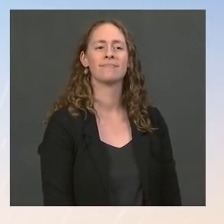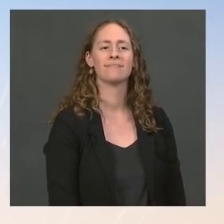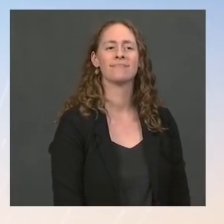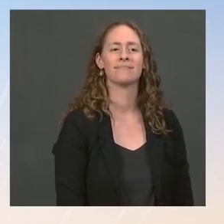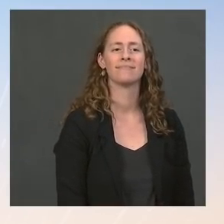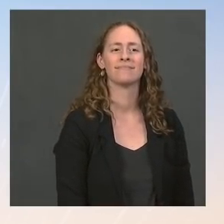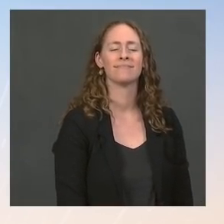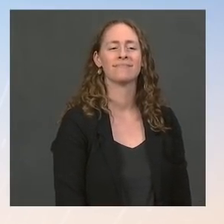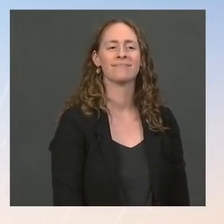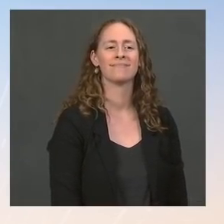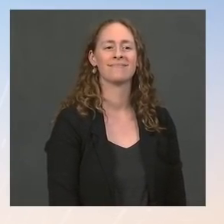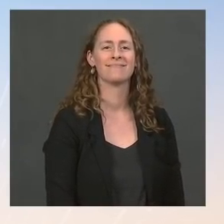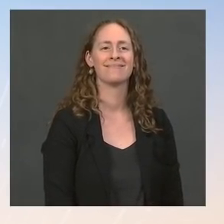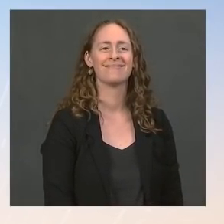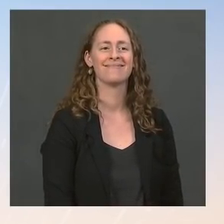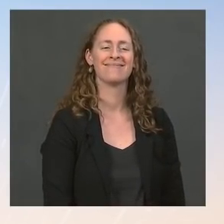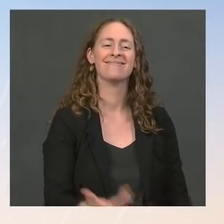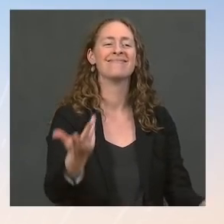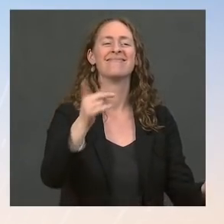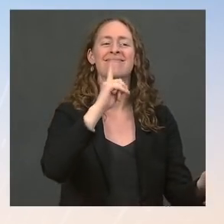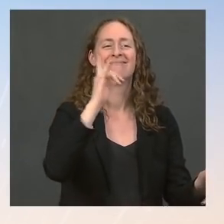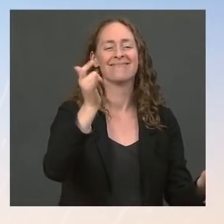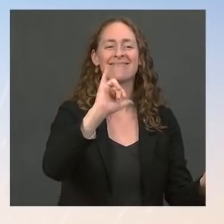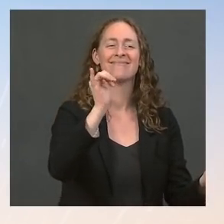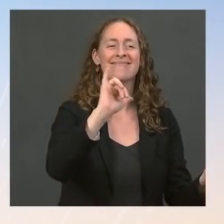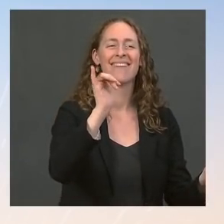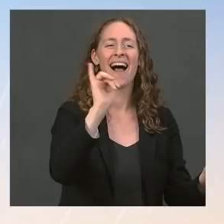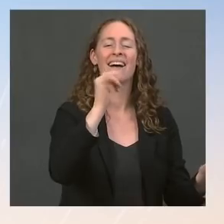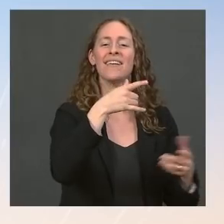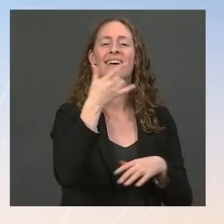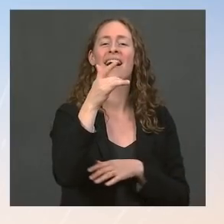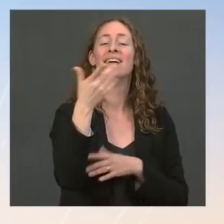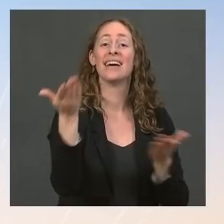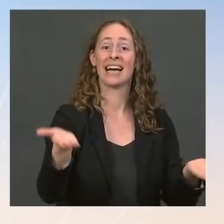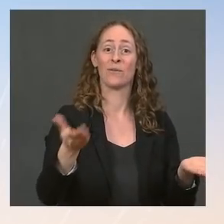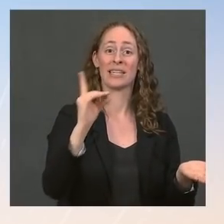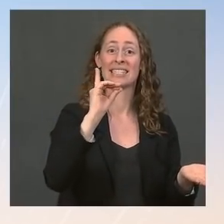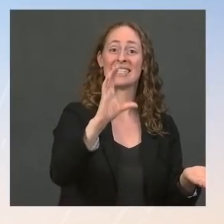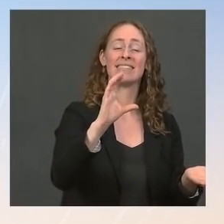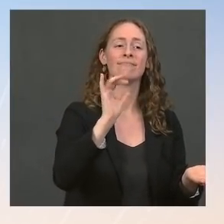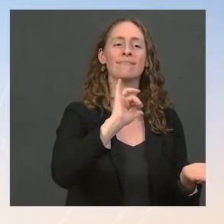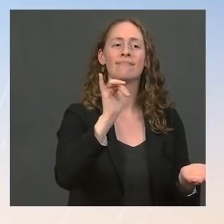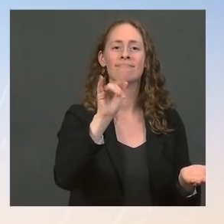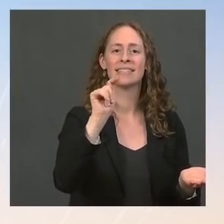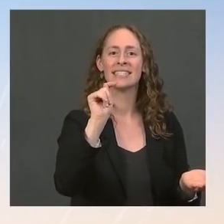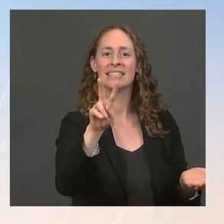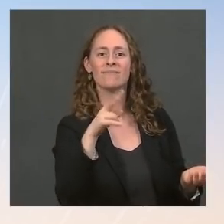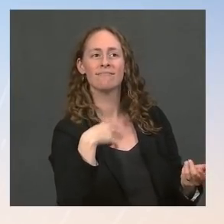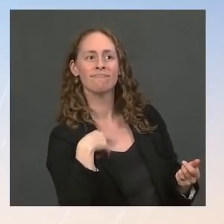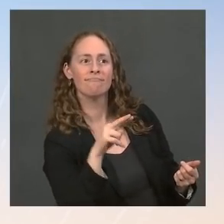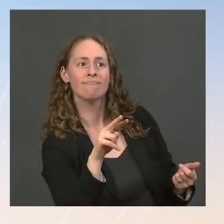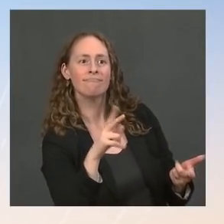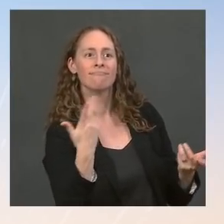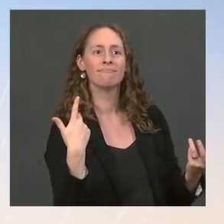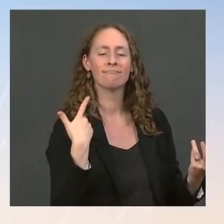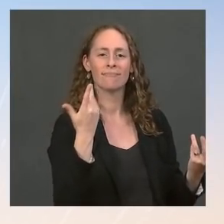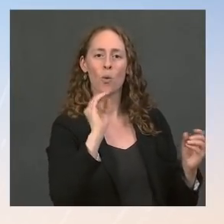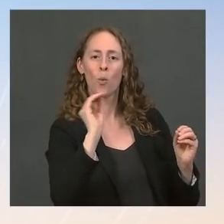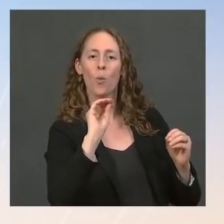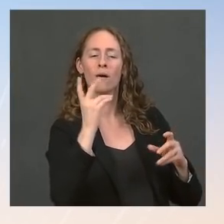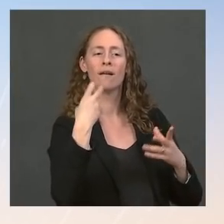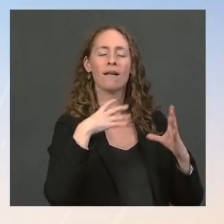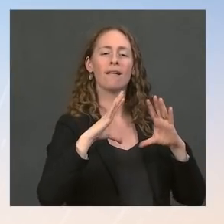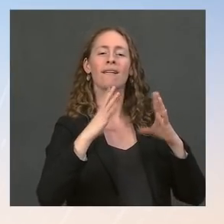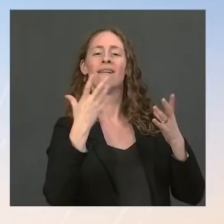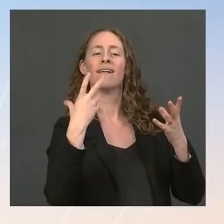like an episode of a TV show. I'm not in a position to look in a crystal ball here. Which TV show?